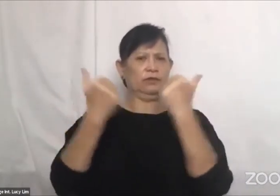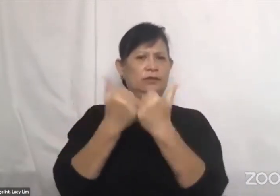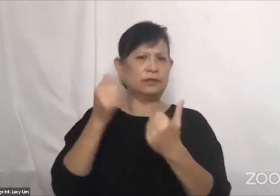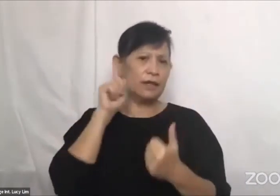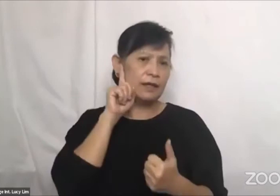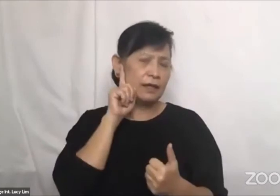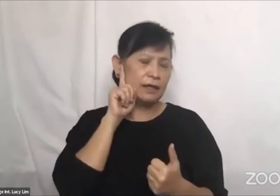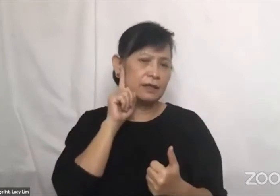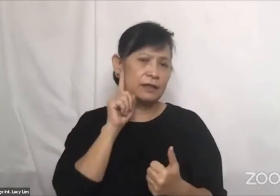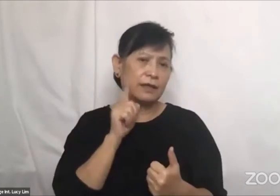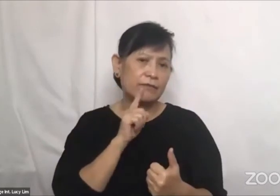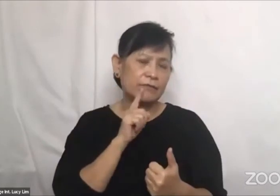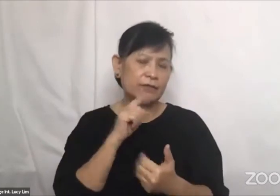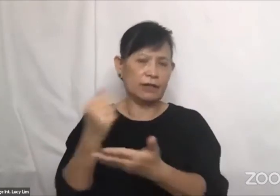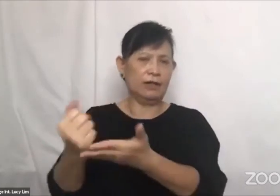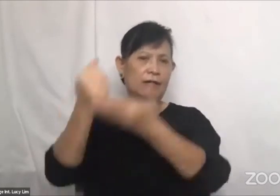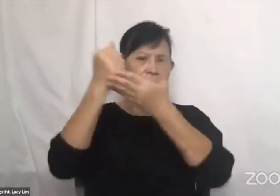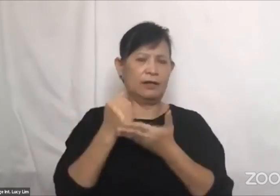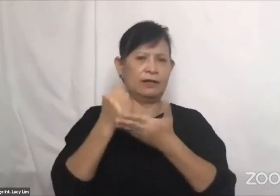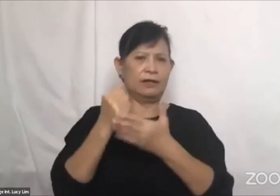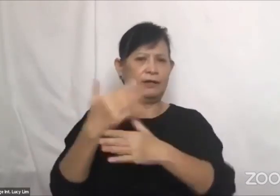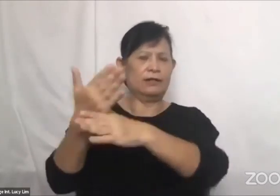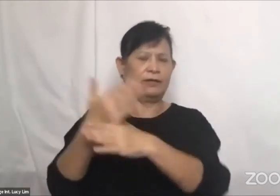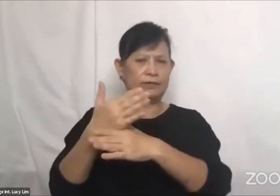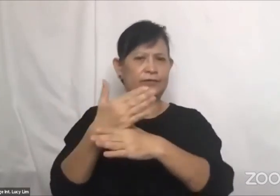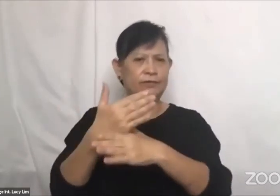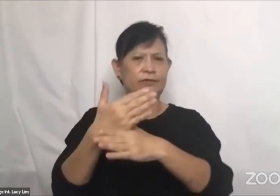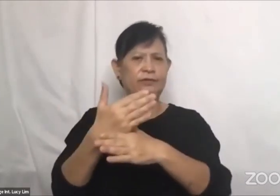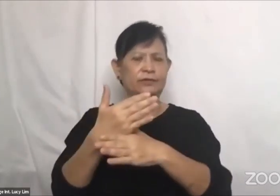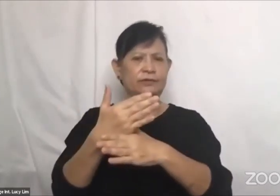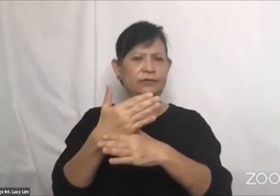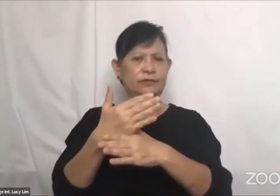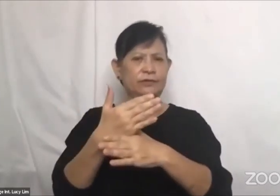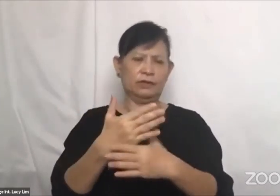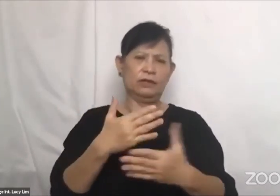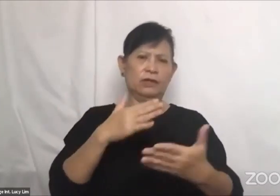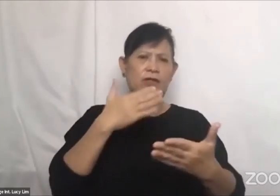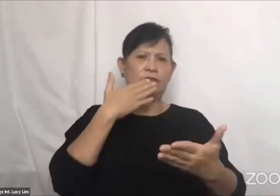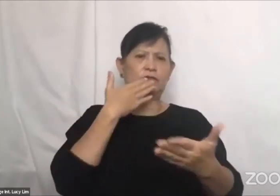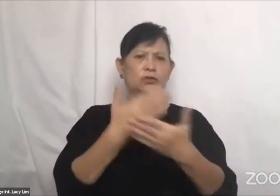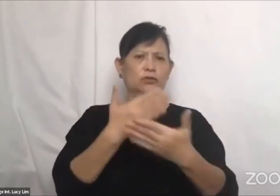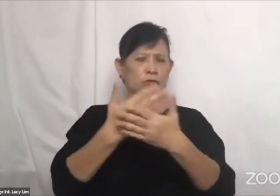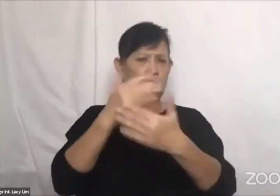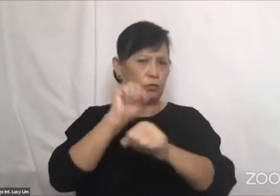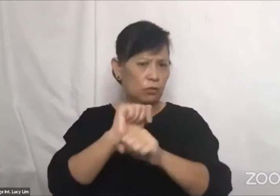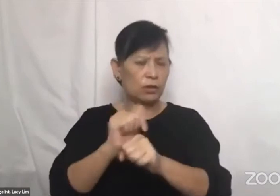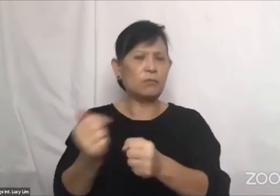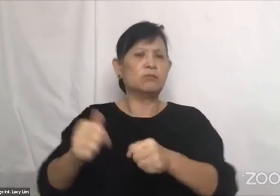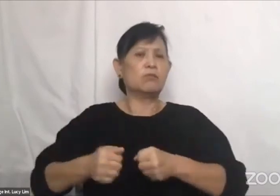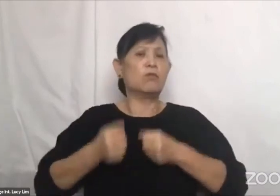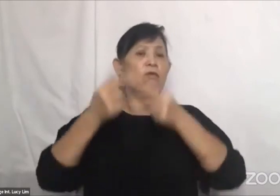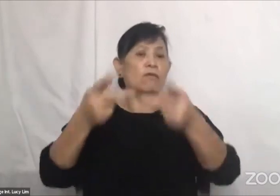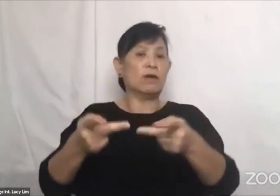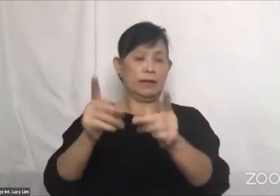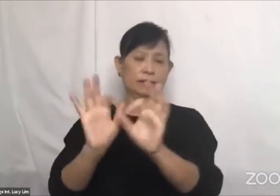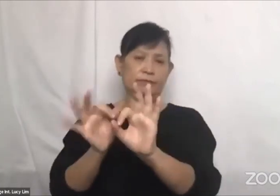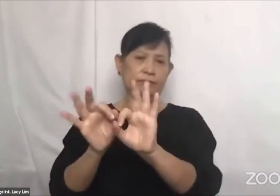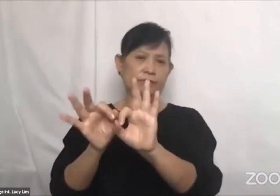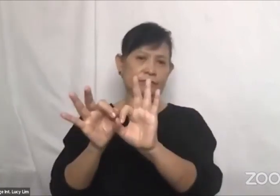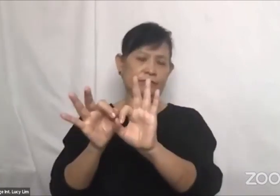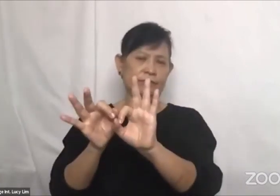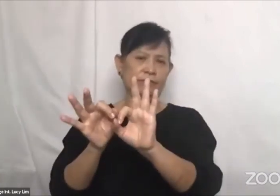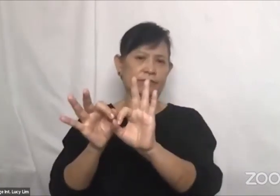Pacific to share the word and do the good work of sign language interpretation, and also the involvement